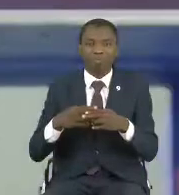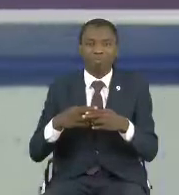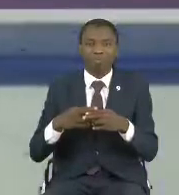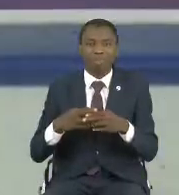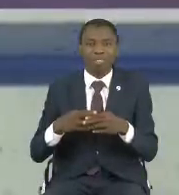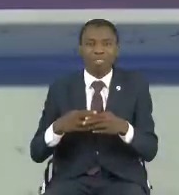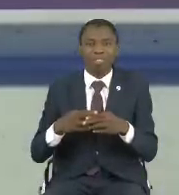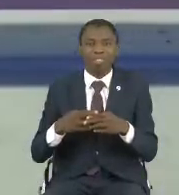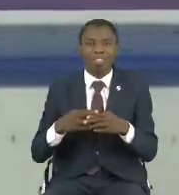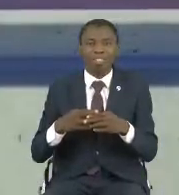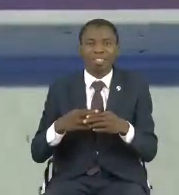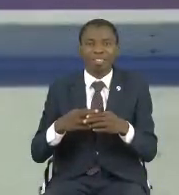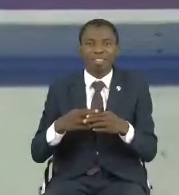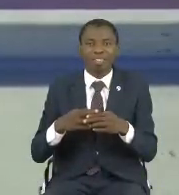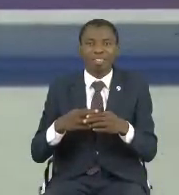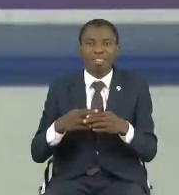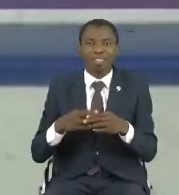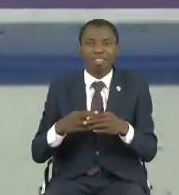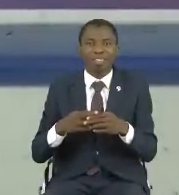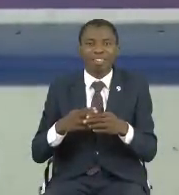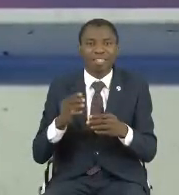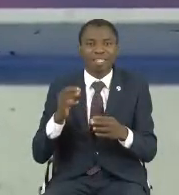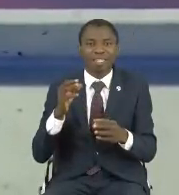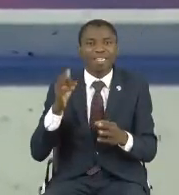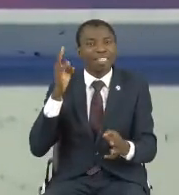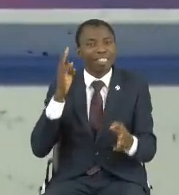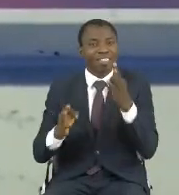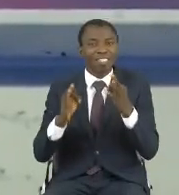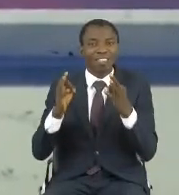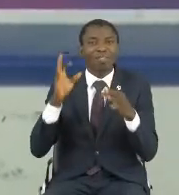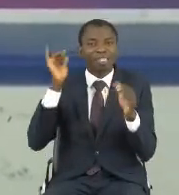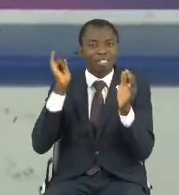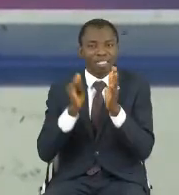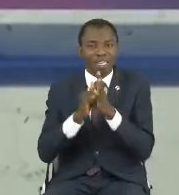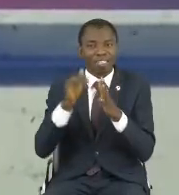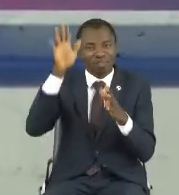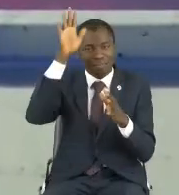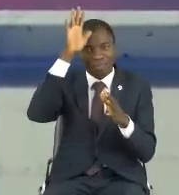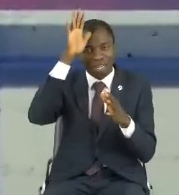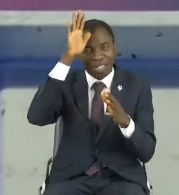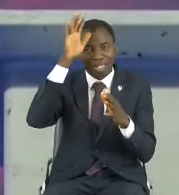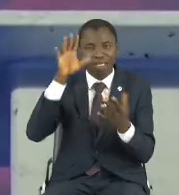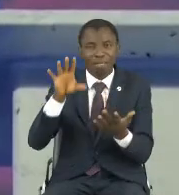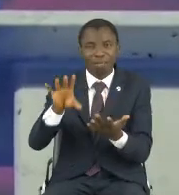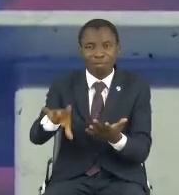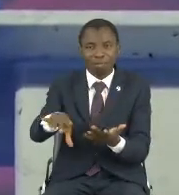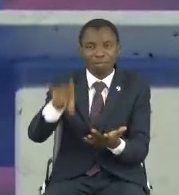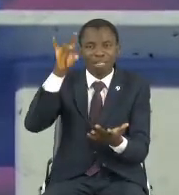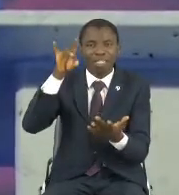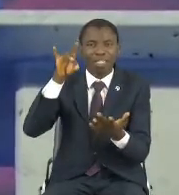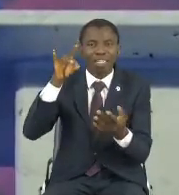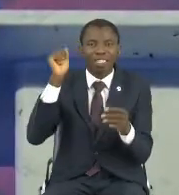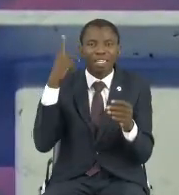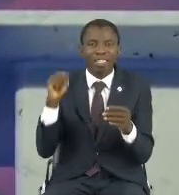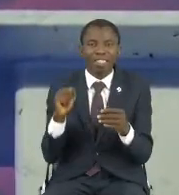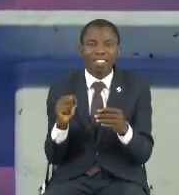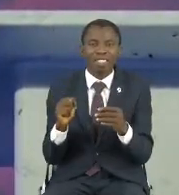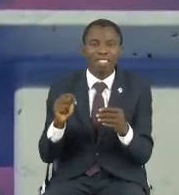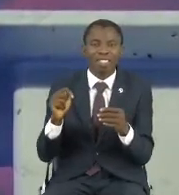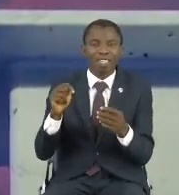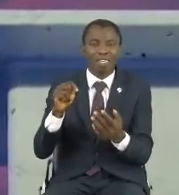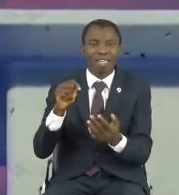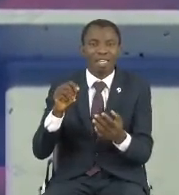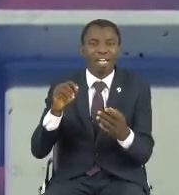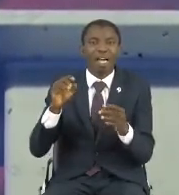now, if that father picked the adopted child from the